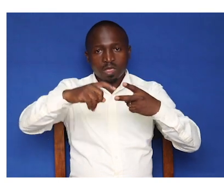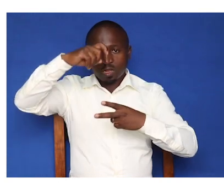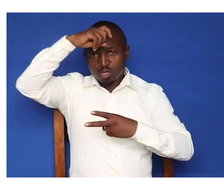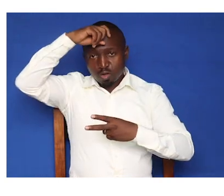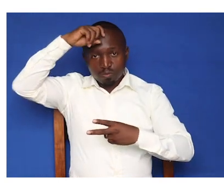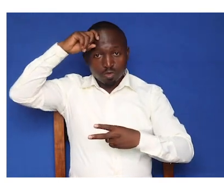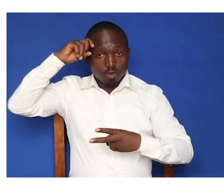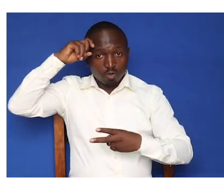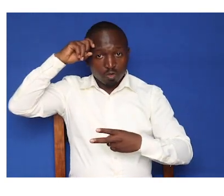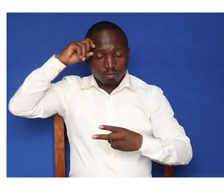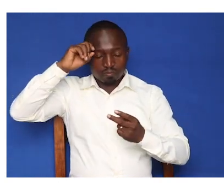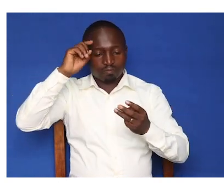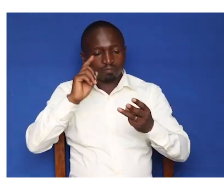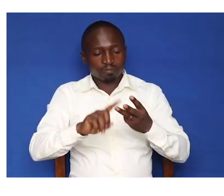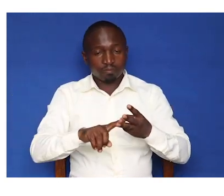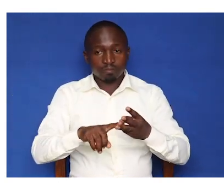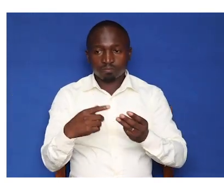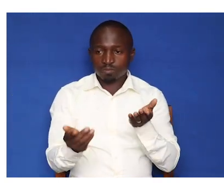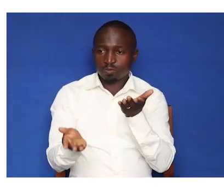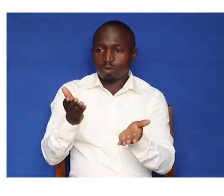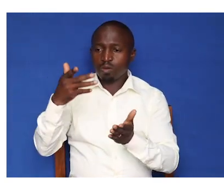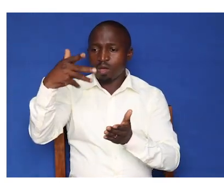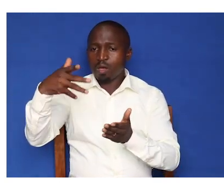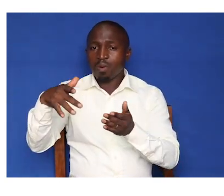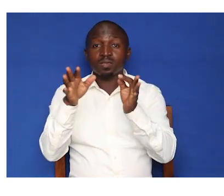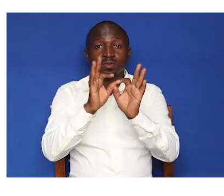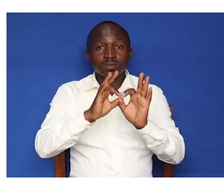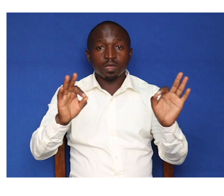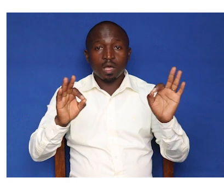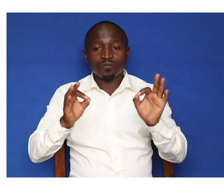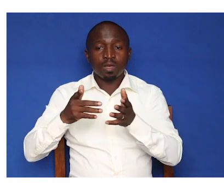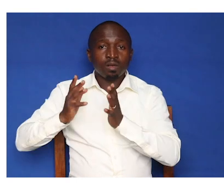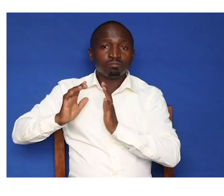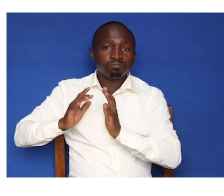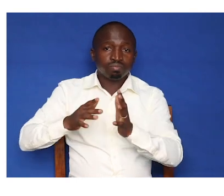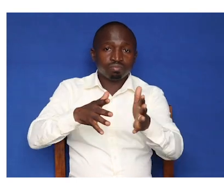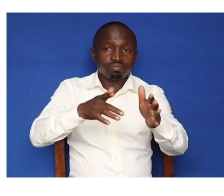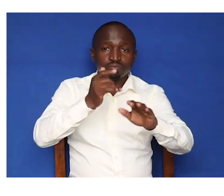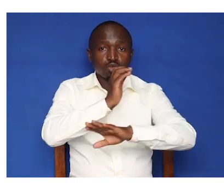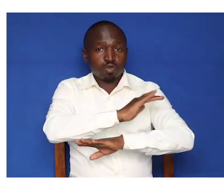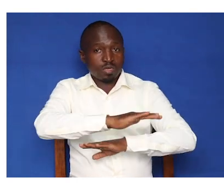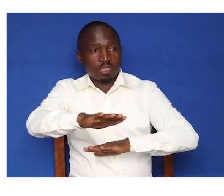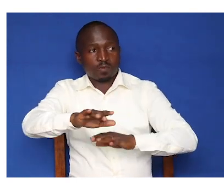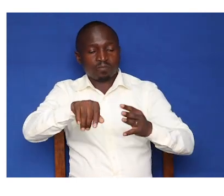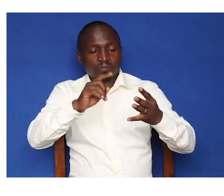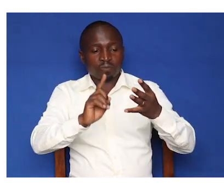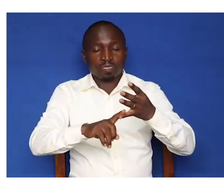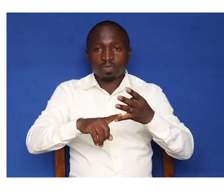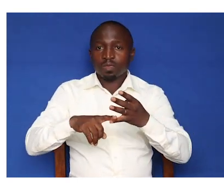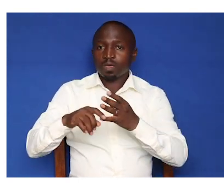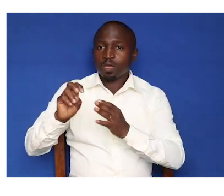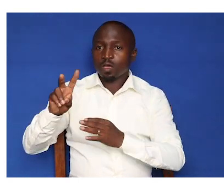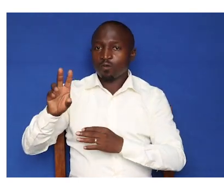3, amount of fresh water discharged into the sea. 4, volcanic activities.